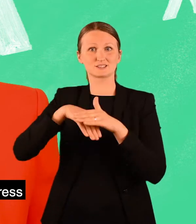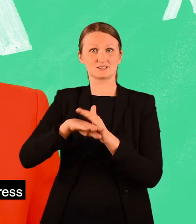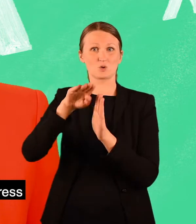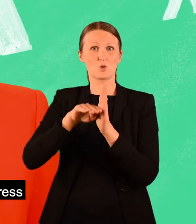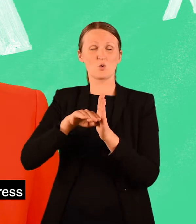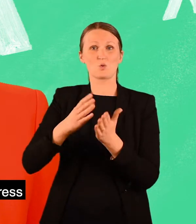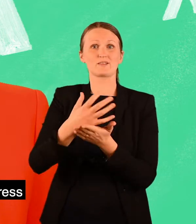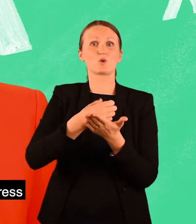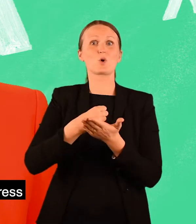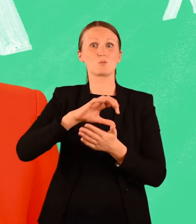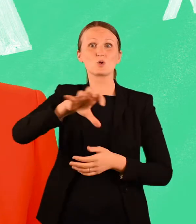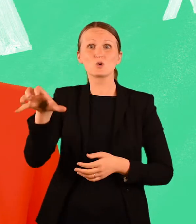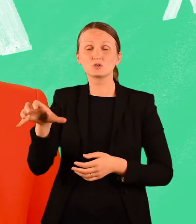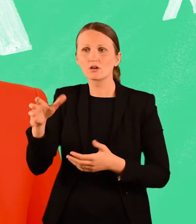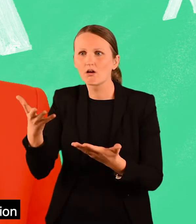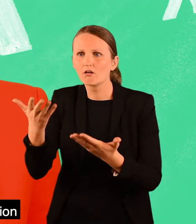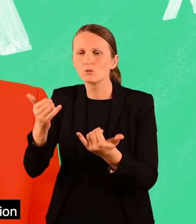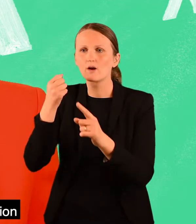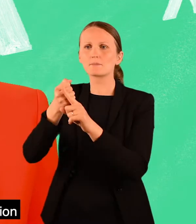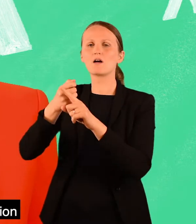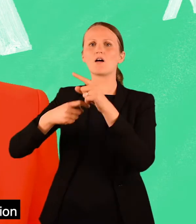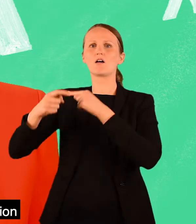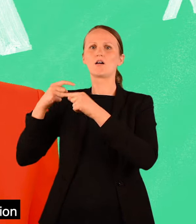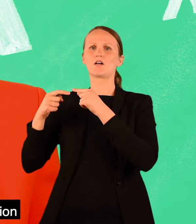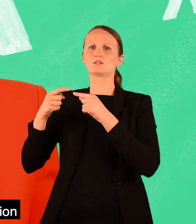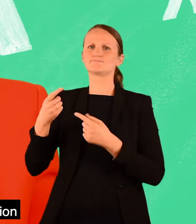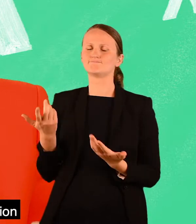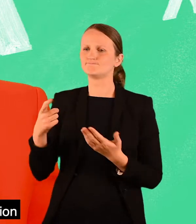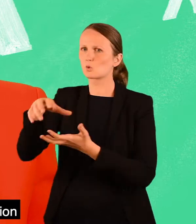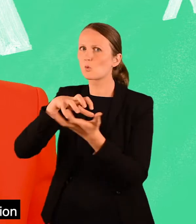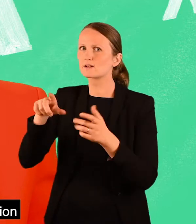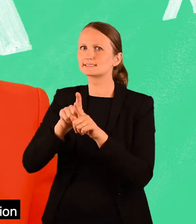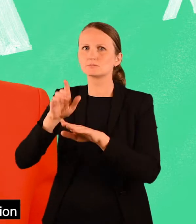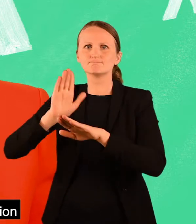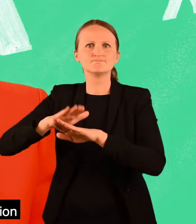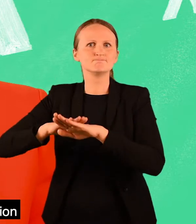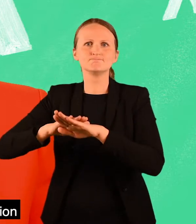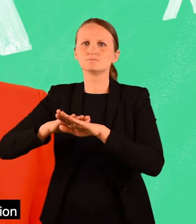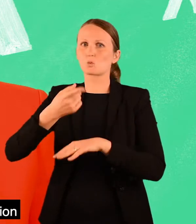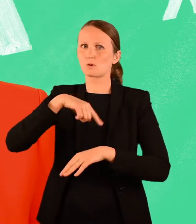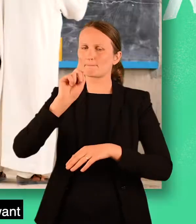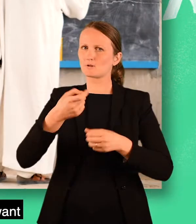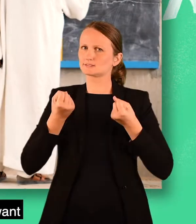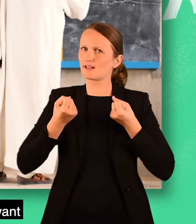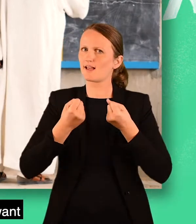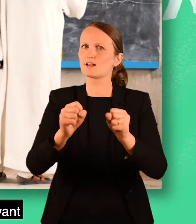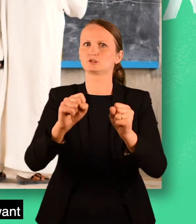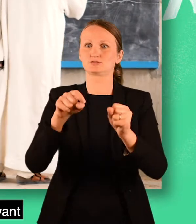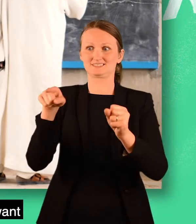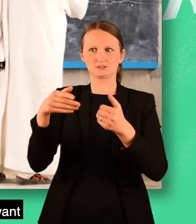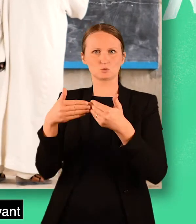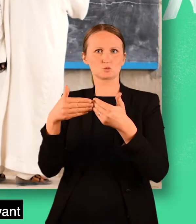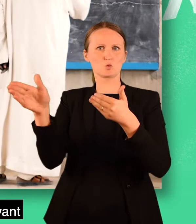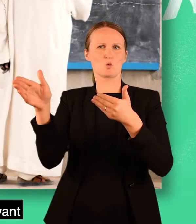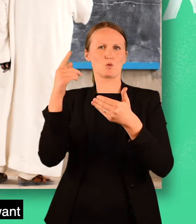in lower-income countries. This crisis is a clarion call for action and a doorway to